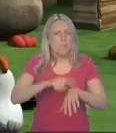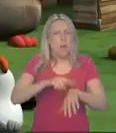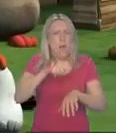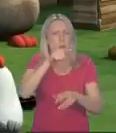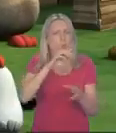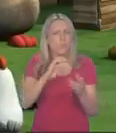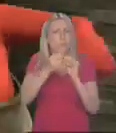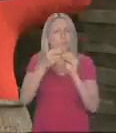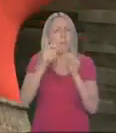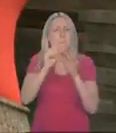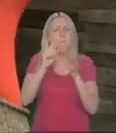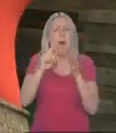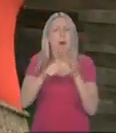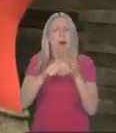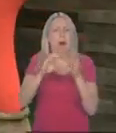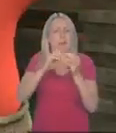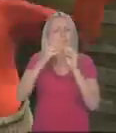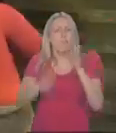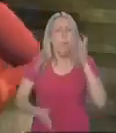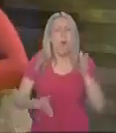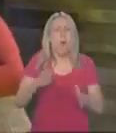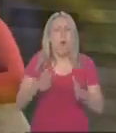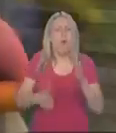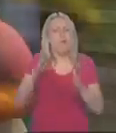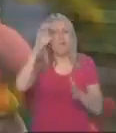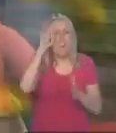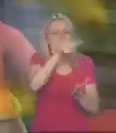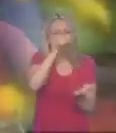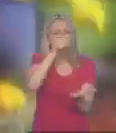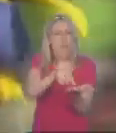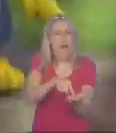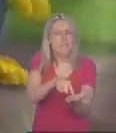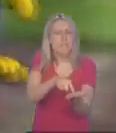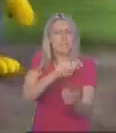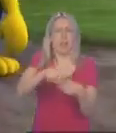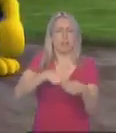a painting robot? I seem to remember you pushing a button that